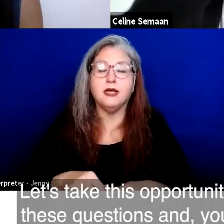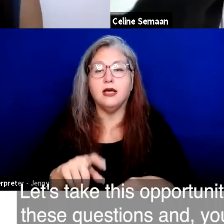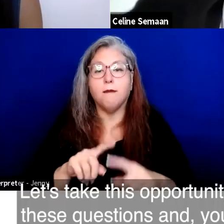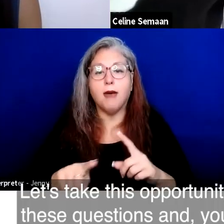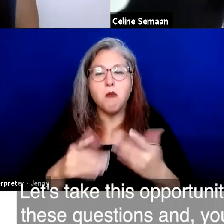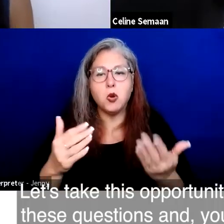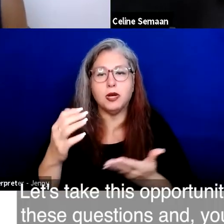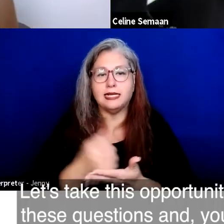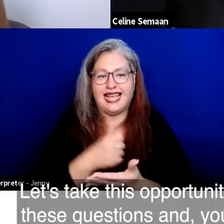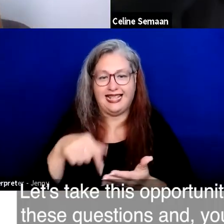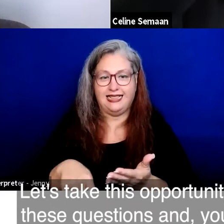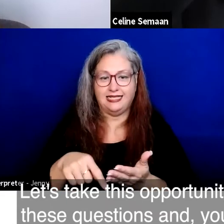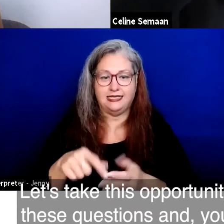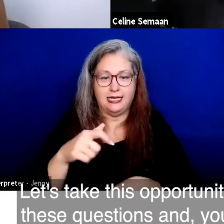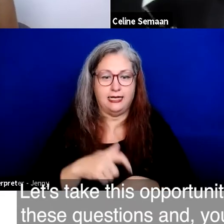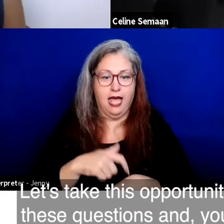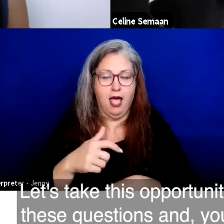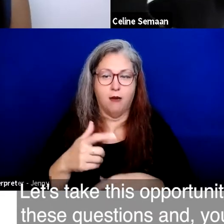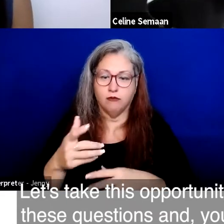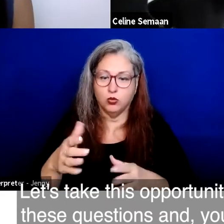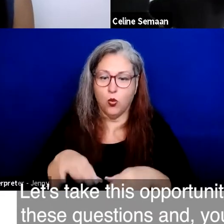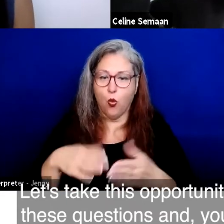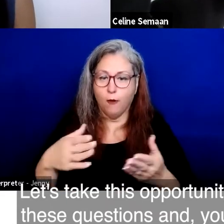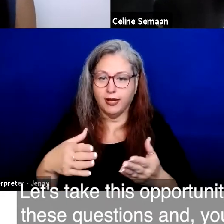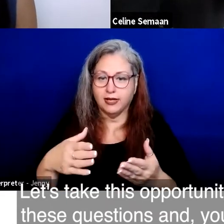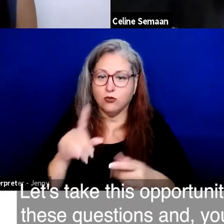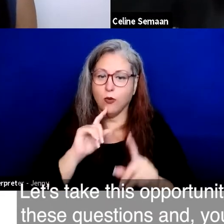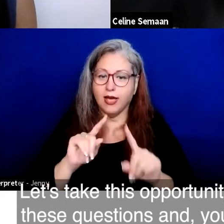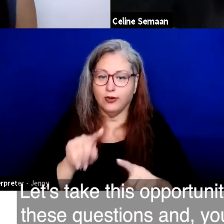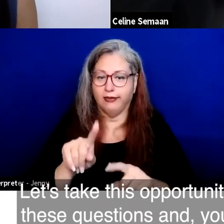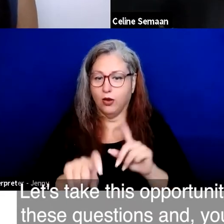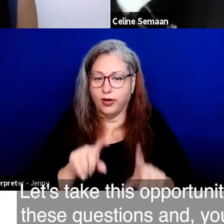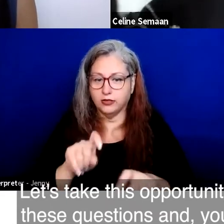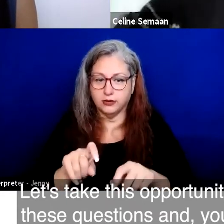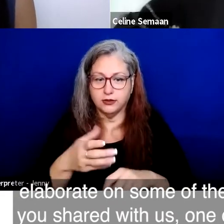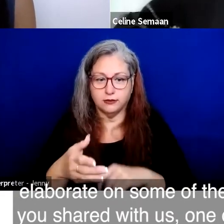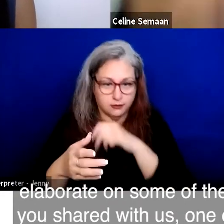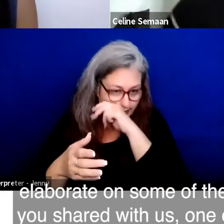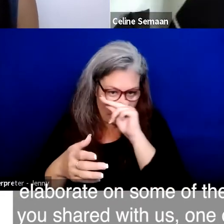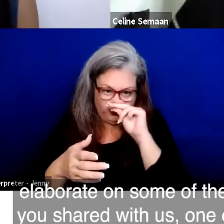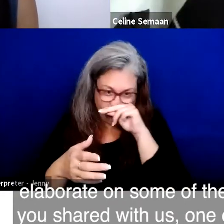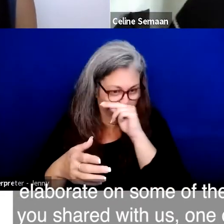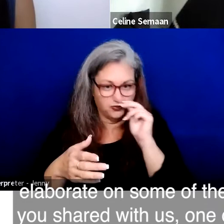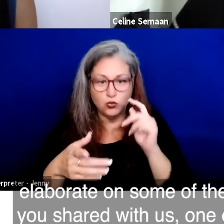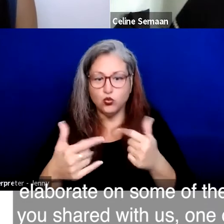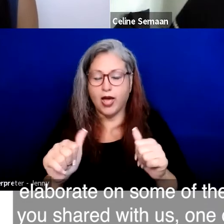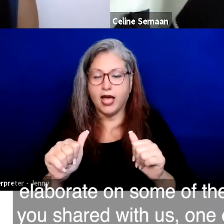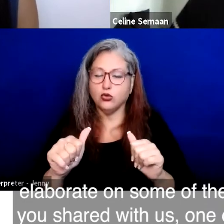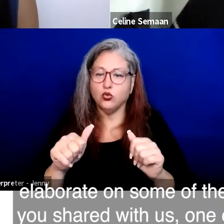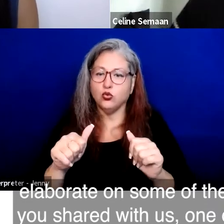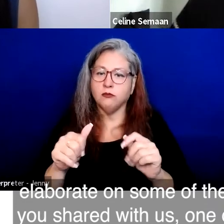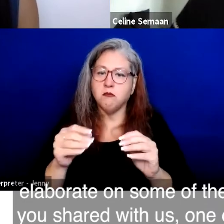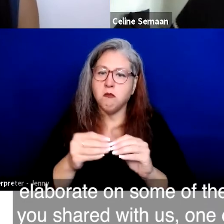Let's take this opportunity to, answer these questions and, just elaborate on some of the things that